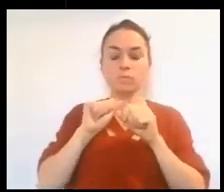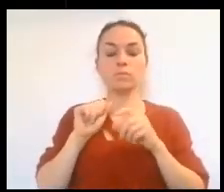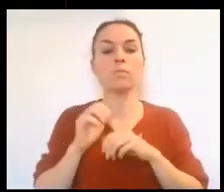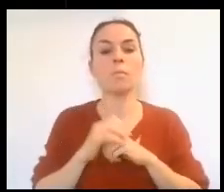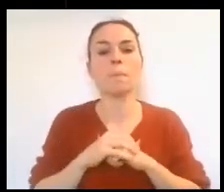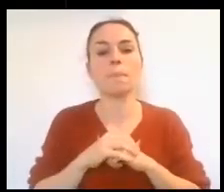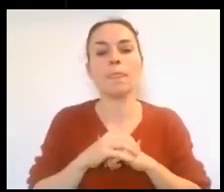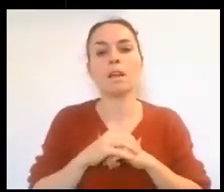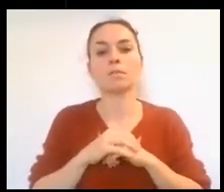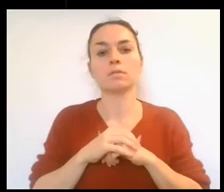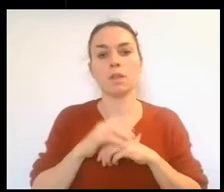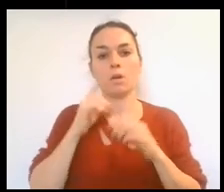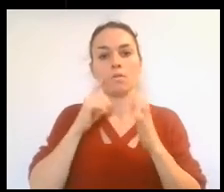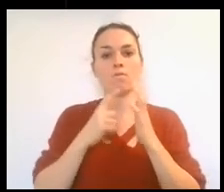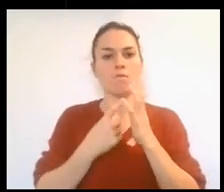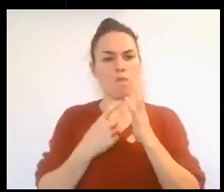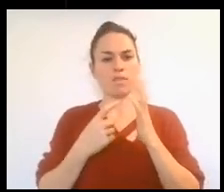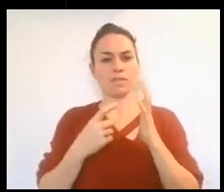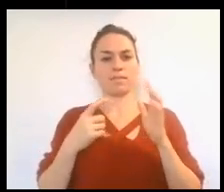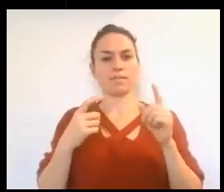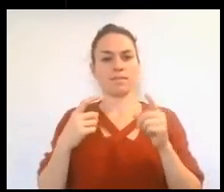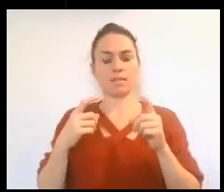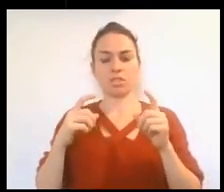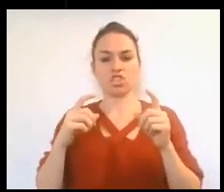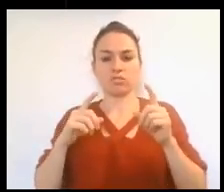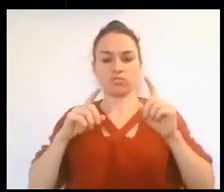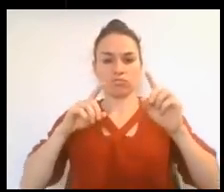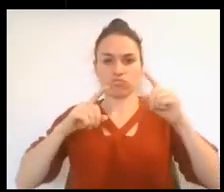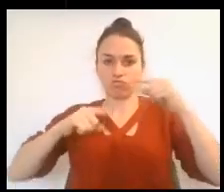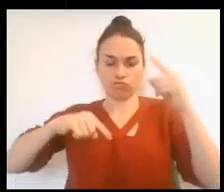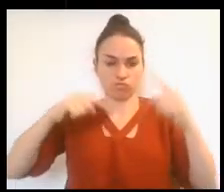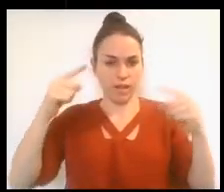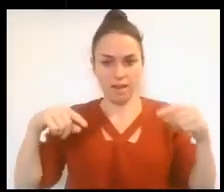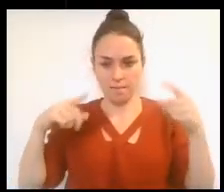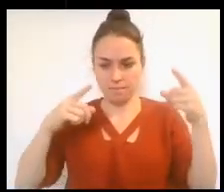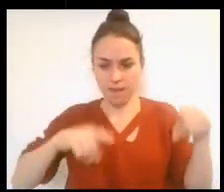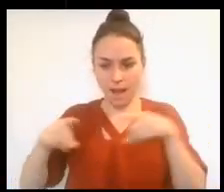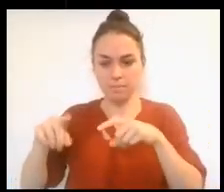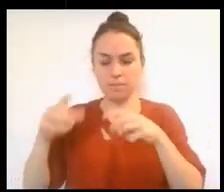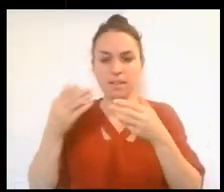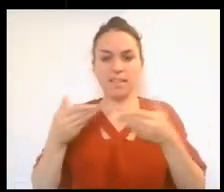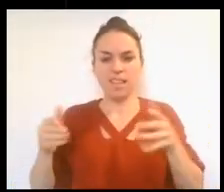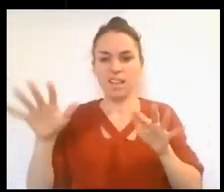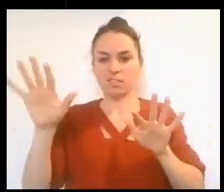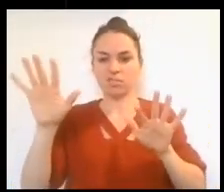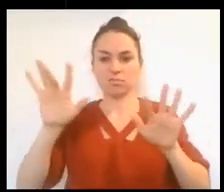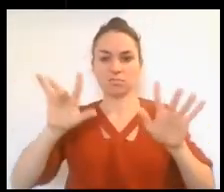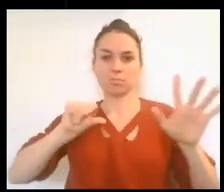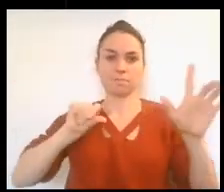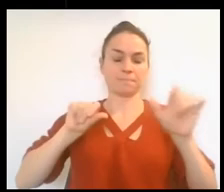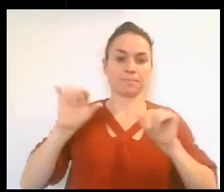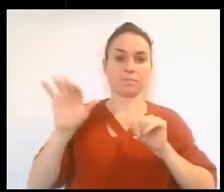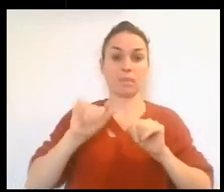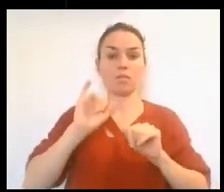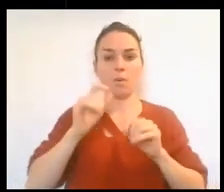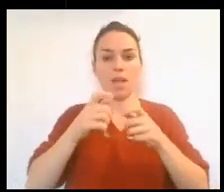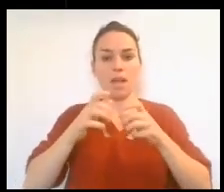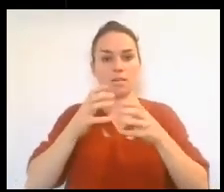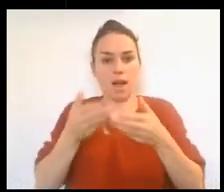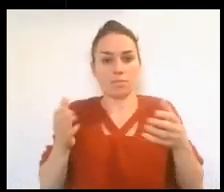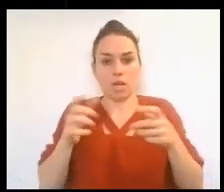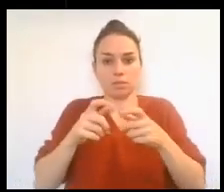So notice this random process of this object becoming more massive and